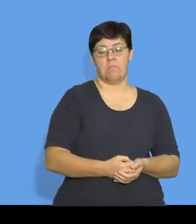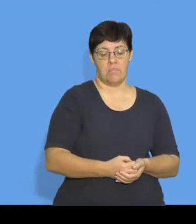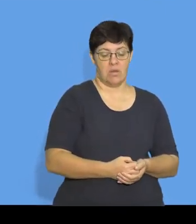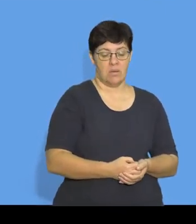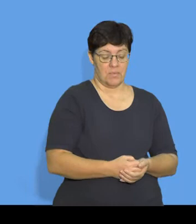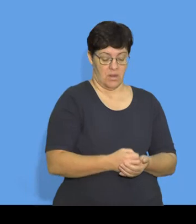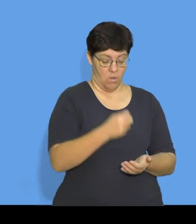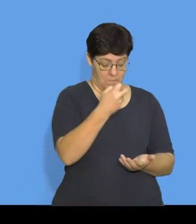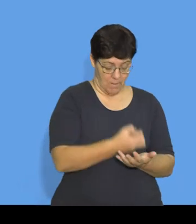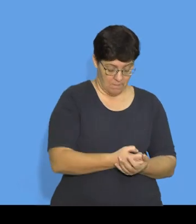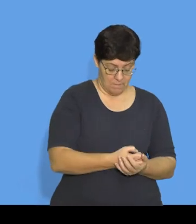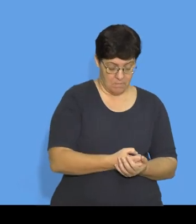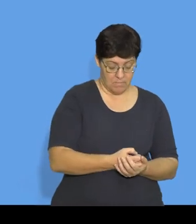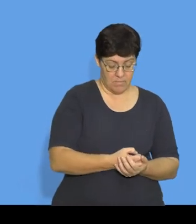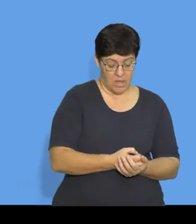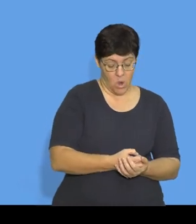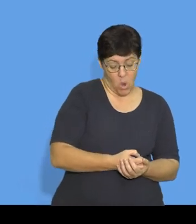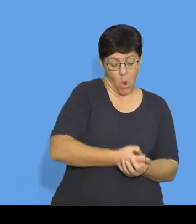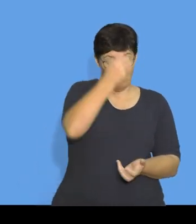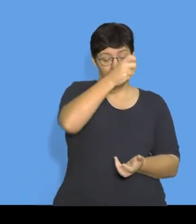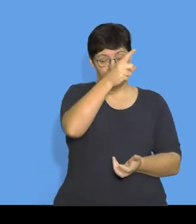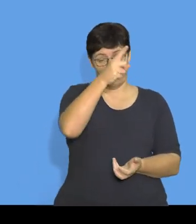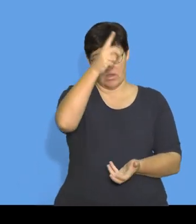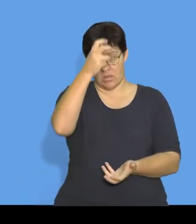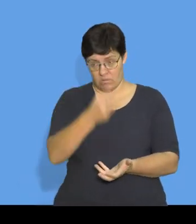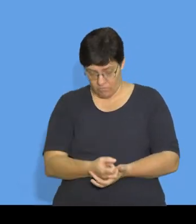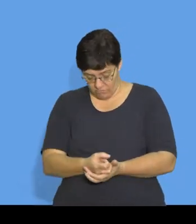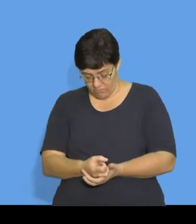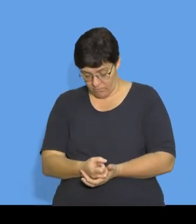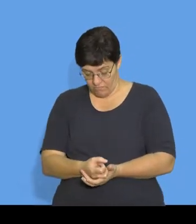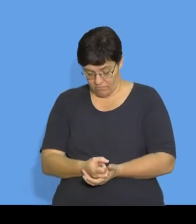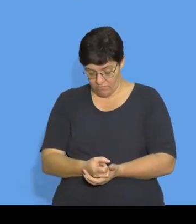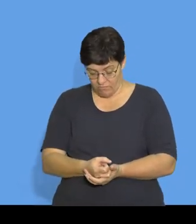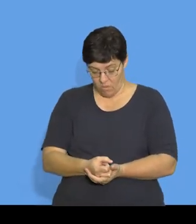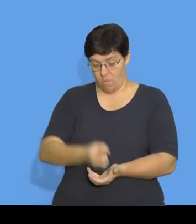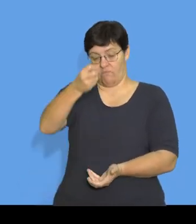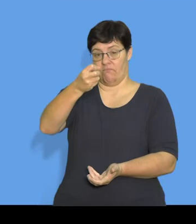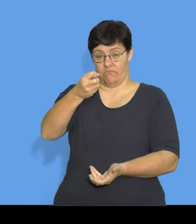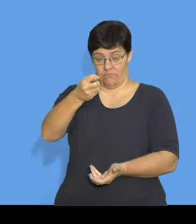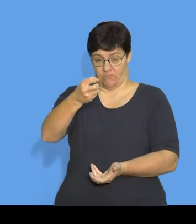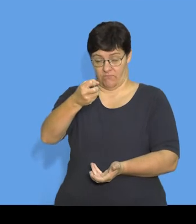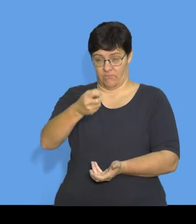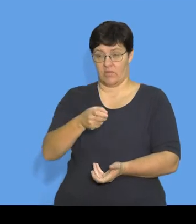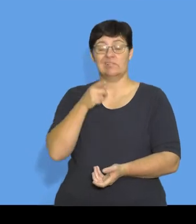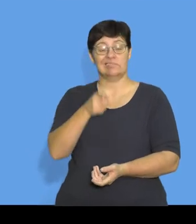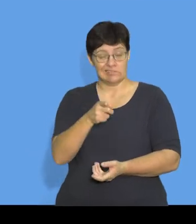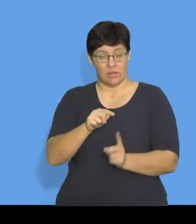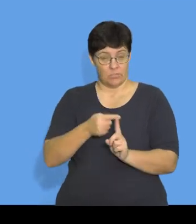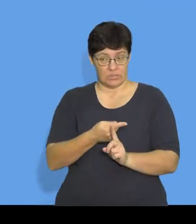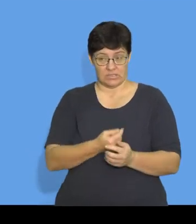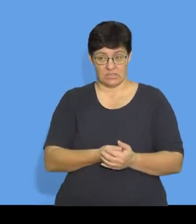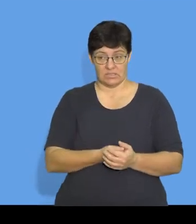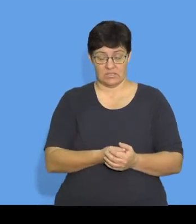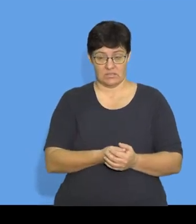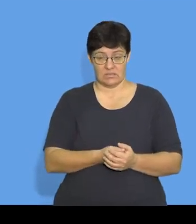floor, hits the floor, bounces off the floor, okay? At this point, it's